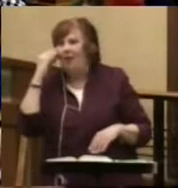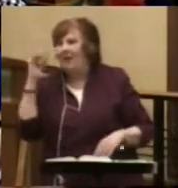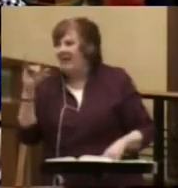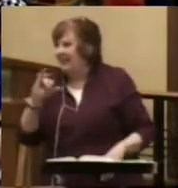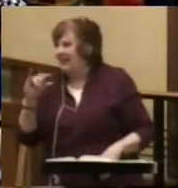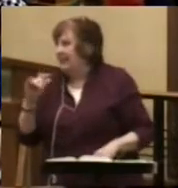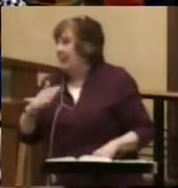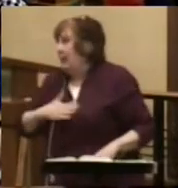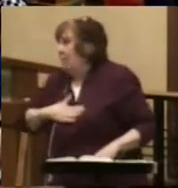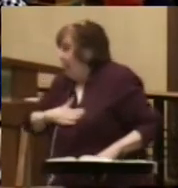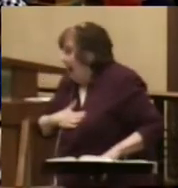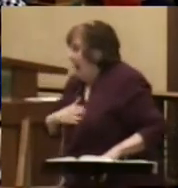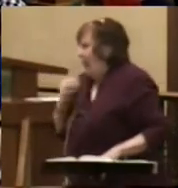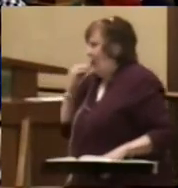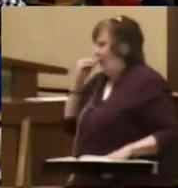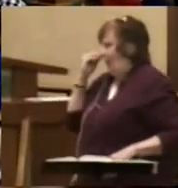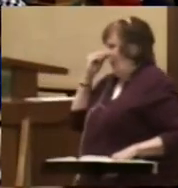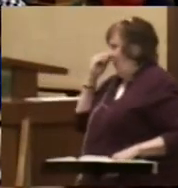In my home.